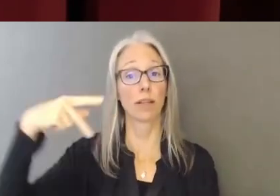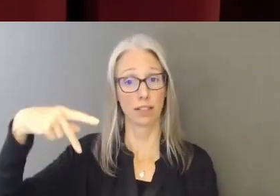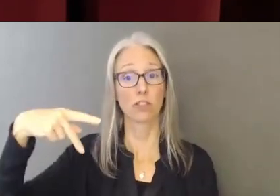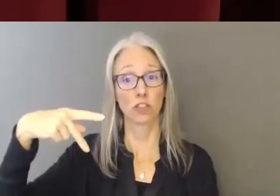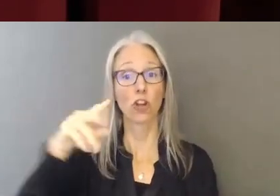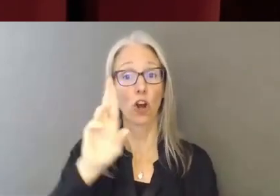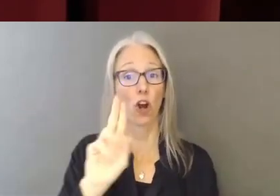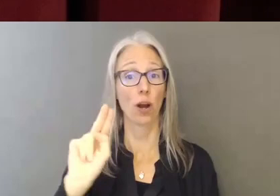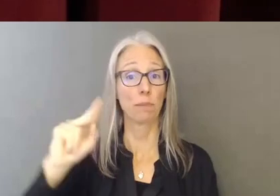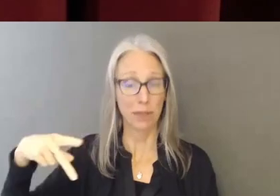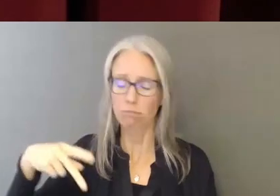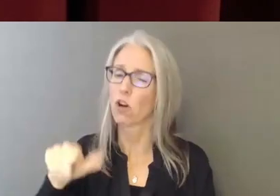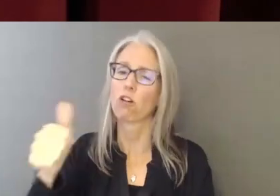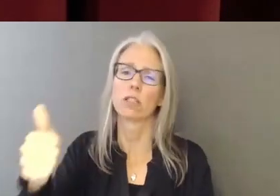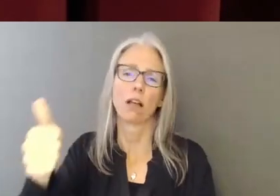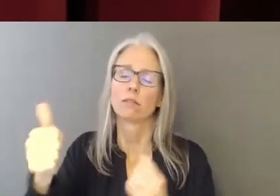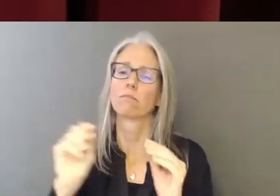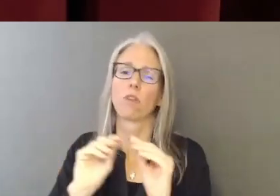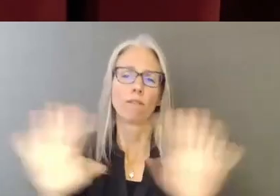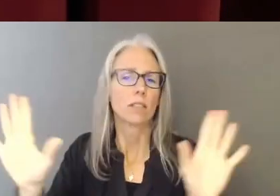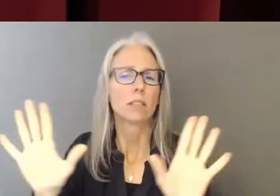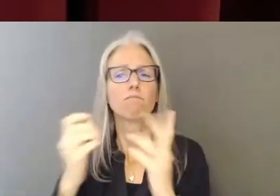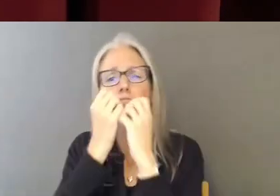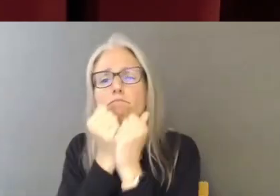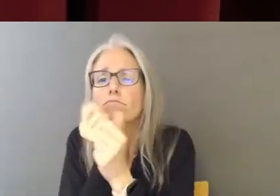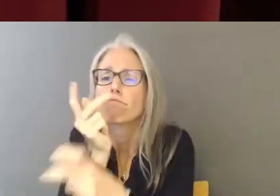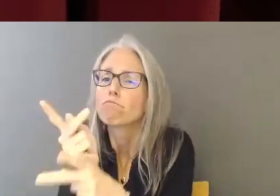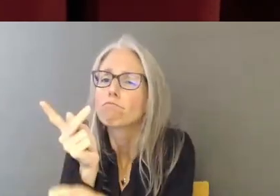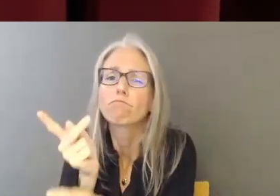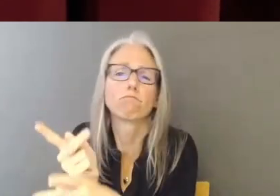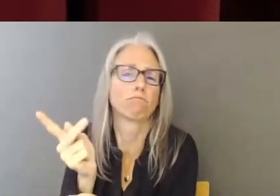that she provides the PSC Partners community.